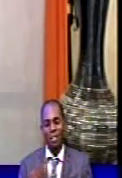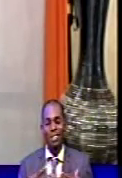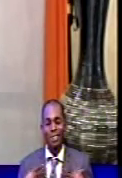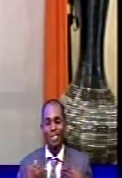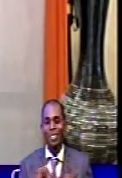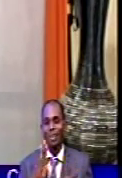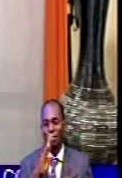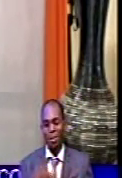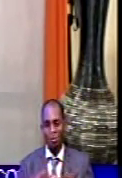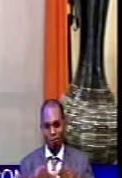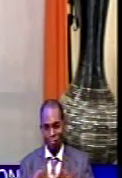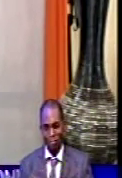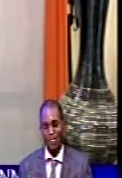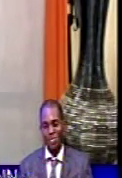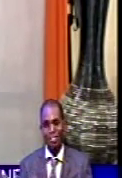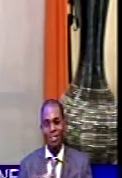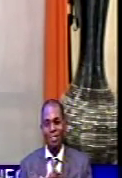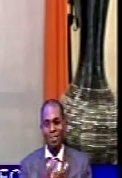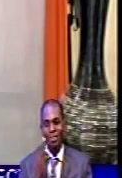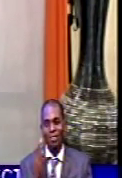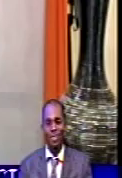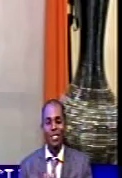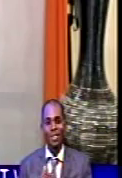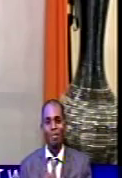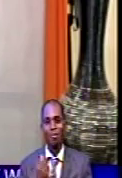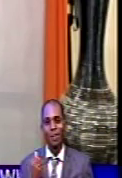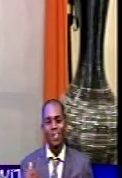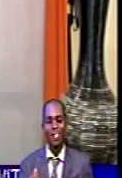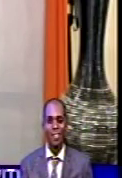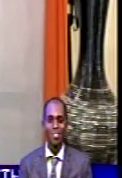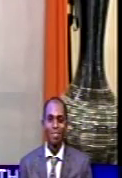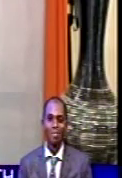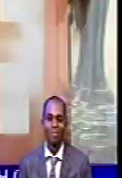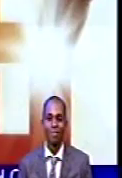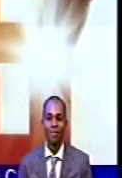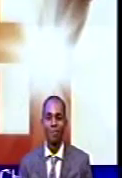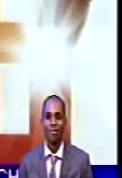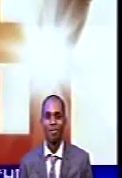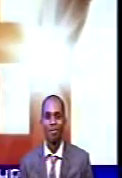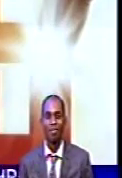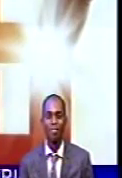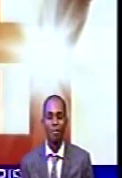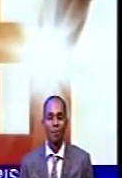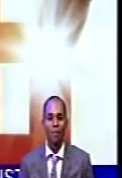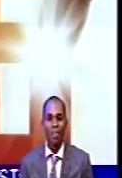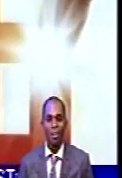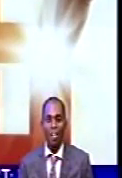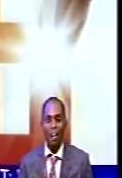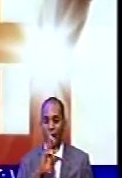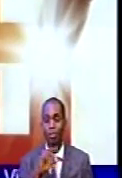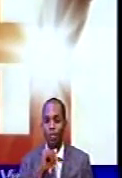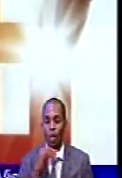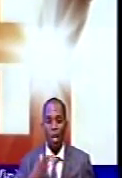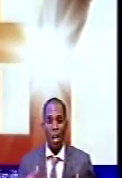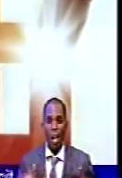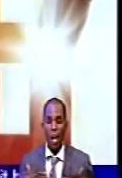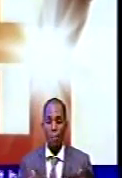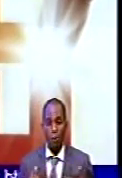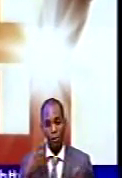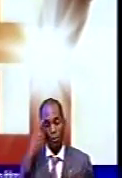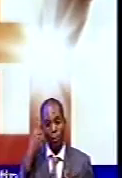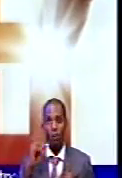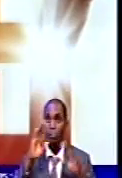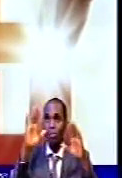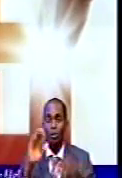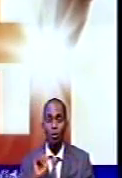because I asked the Lord to heal me when I'm coming, and the Lord did it to me. Praise